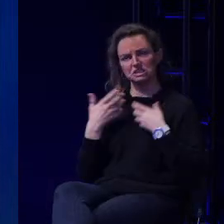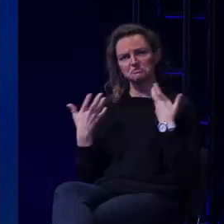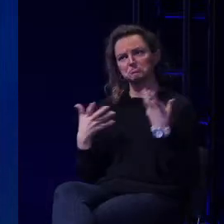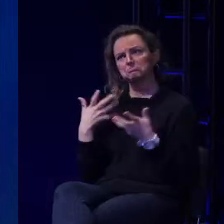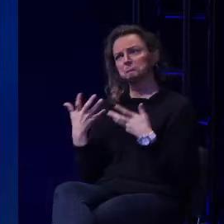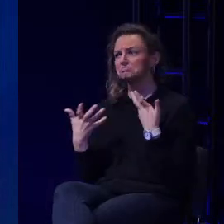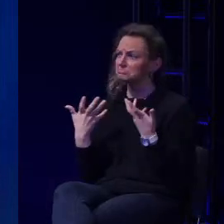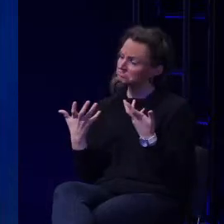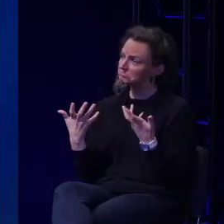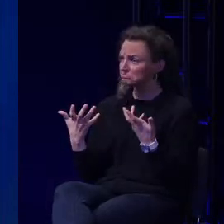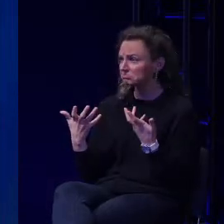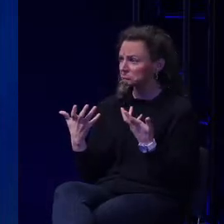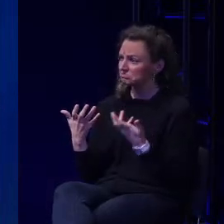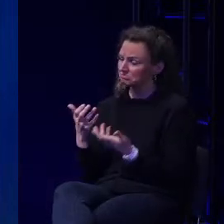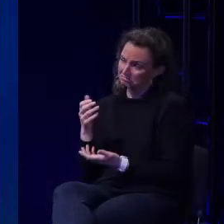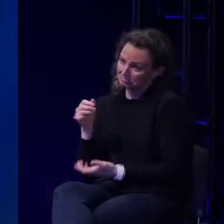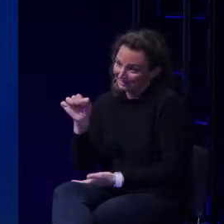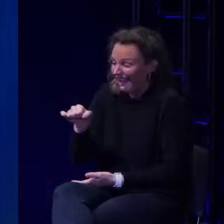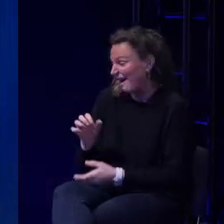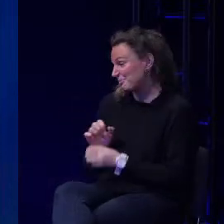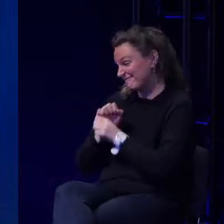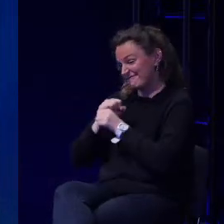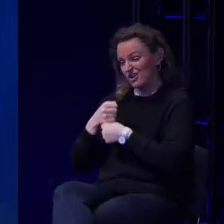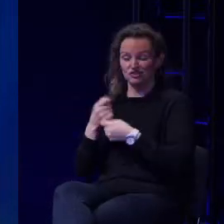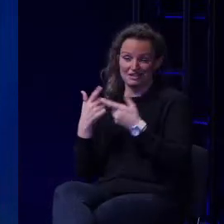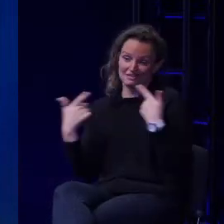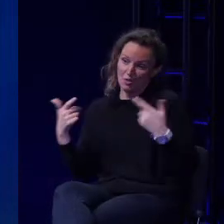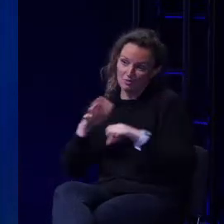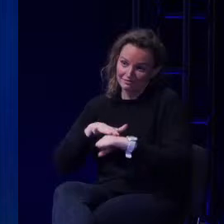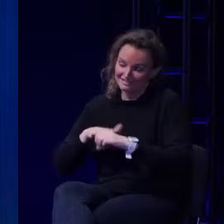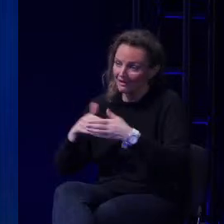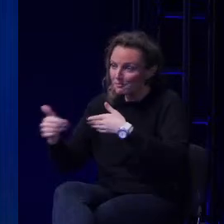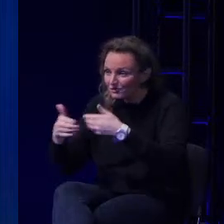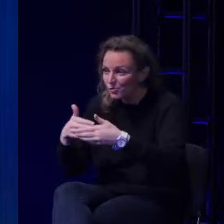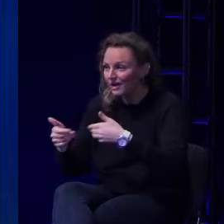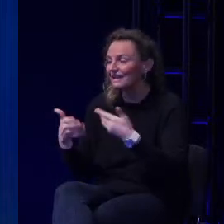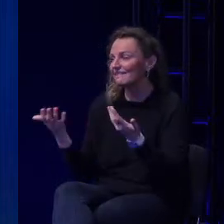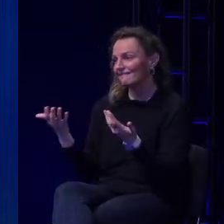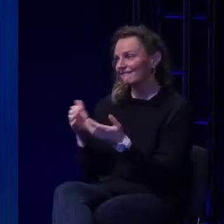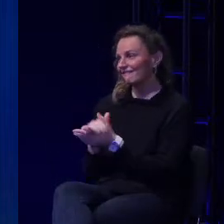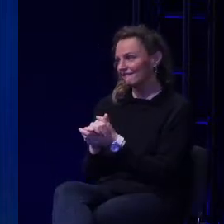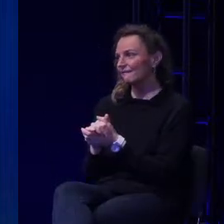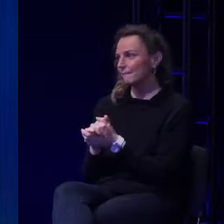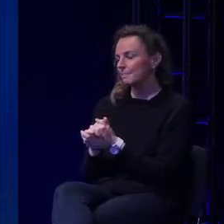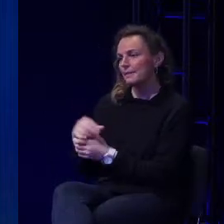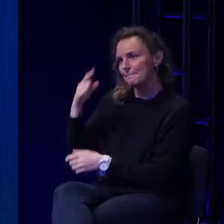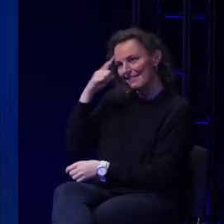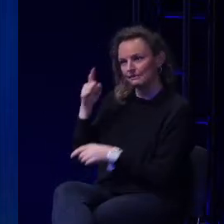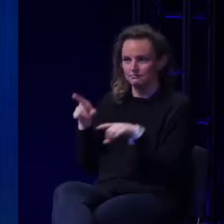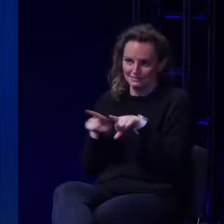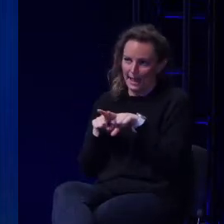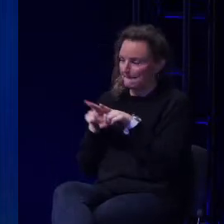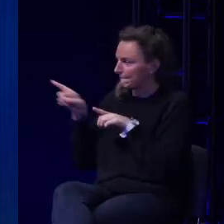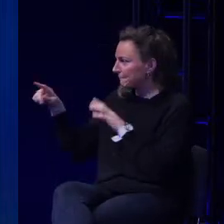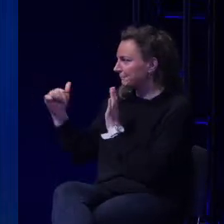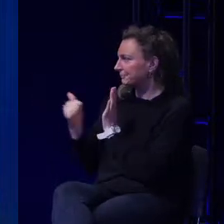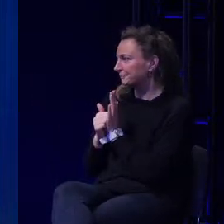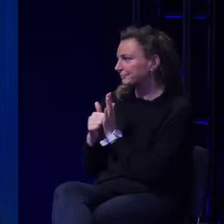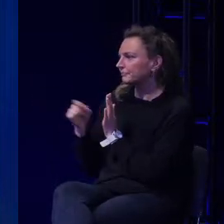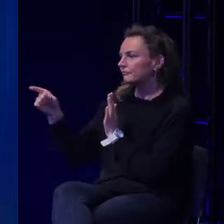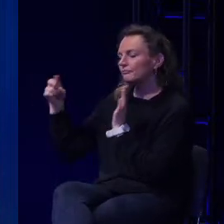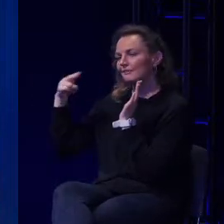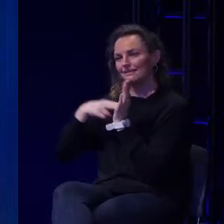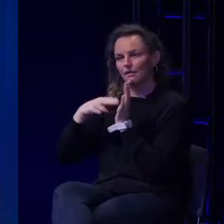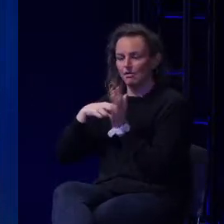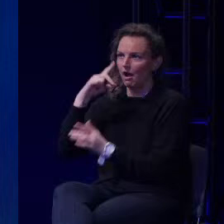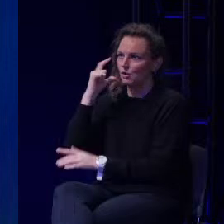Yeah, I'm frustrated a lot of the time. But I think you know what Nicola just said about like lighting an interview in your sleep.